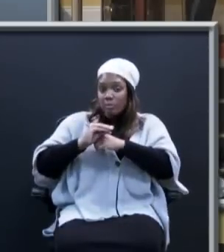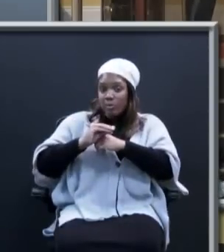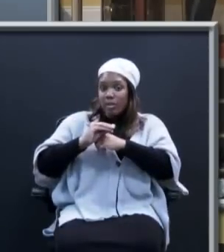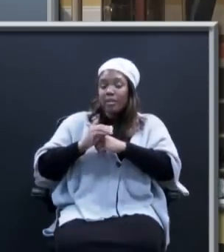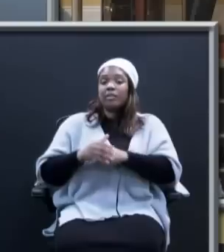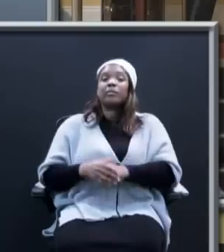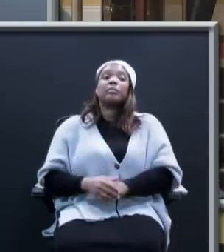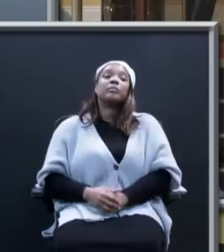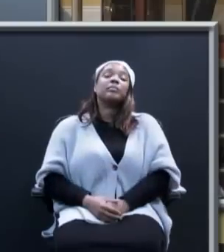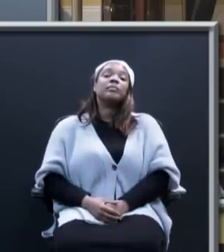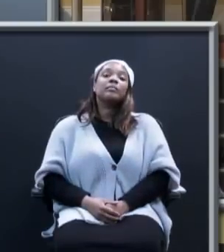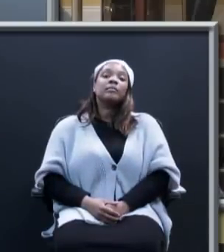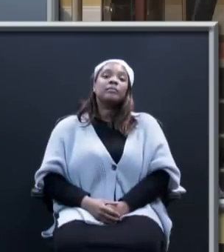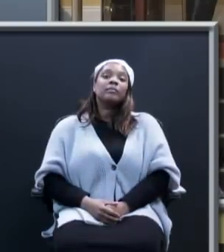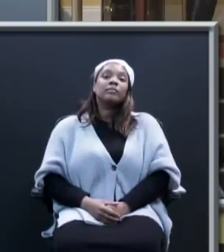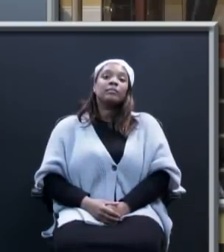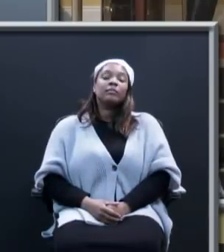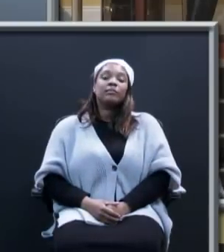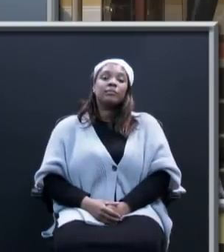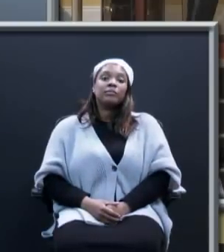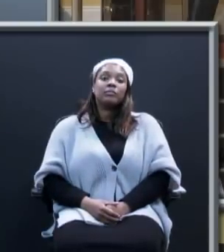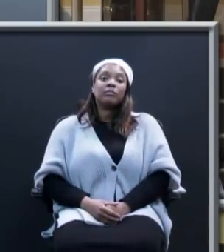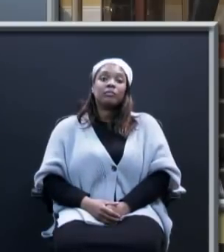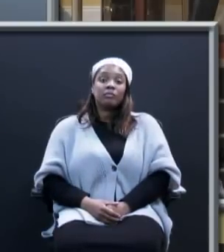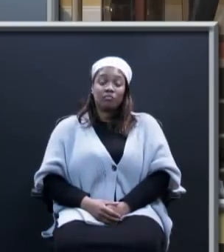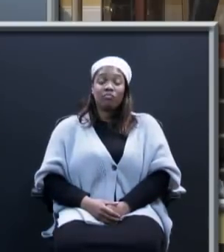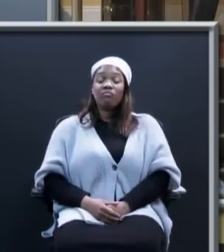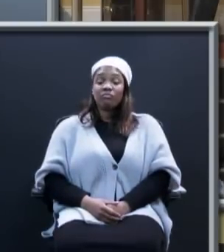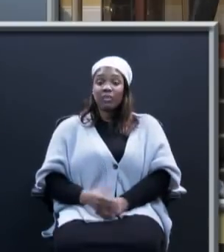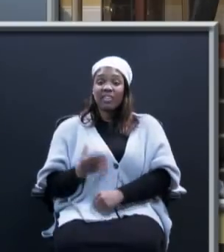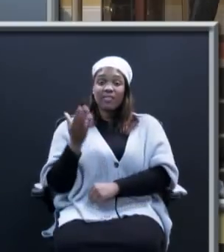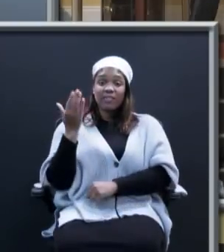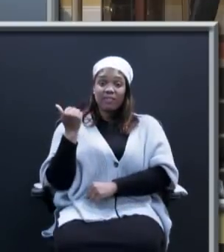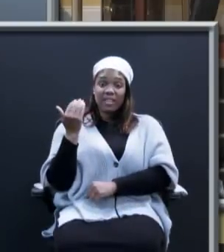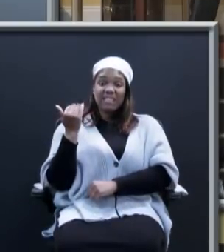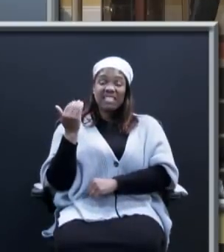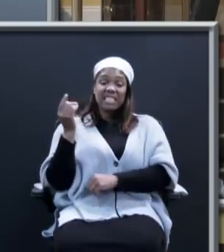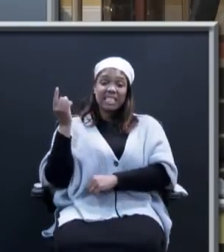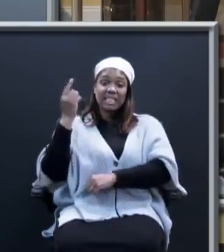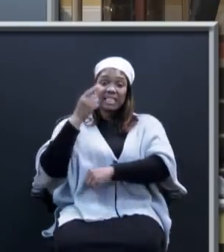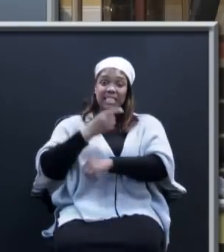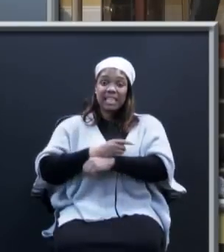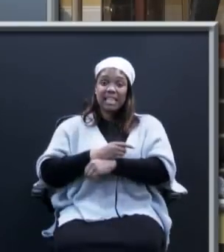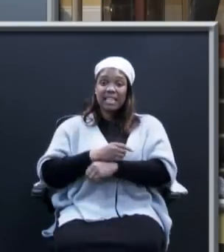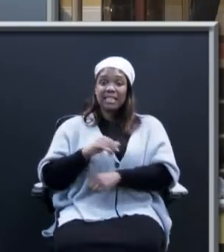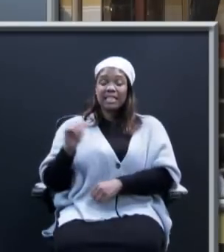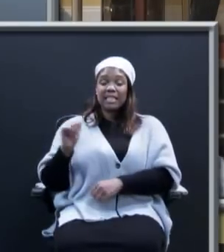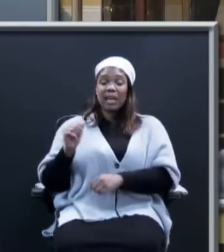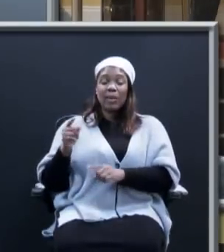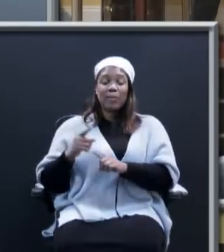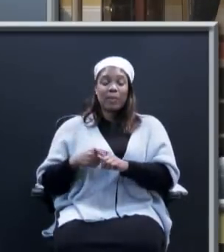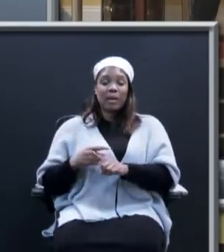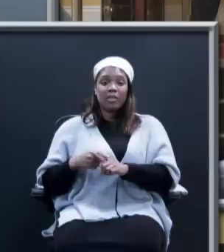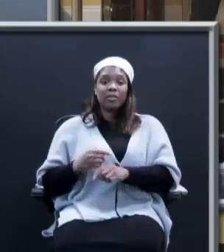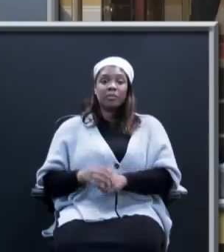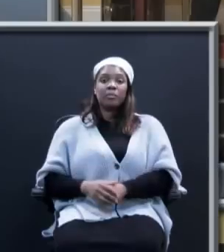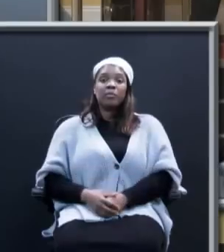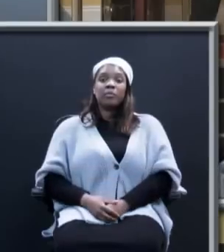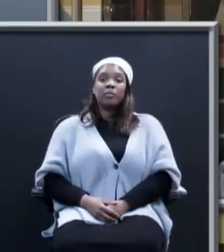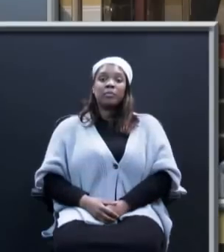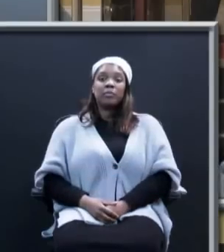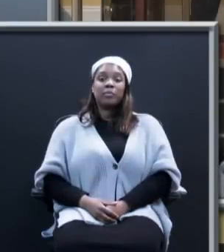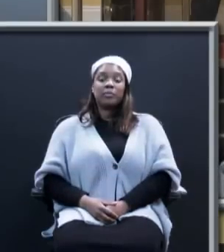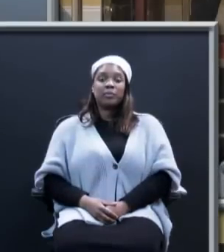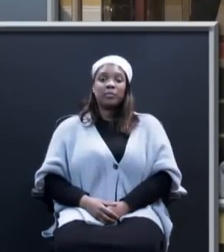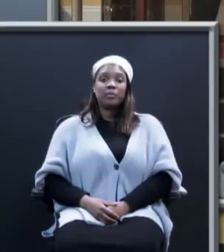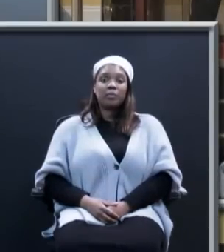unleavened bread. On the 15th day of the same month is the feast of unleavened bread.